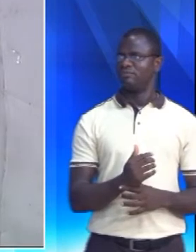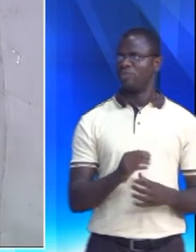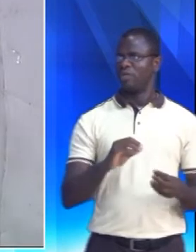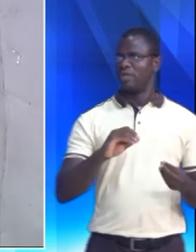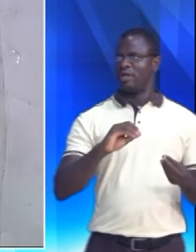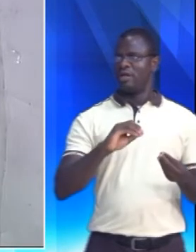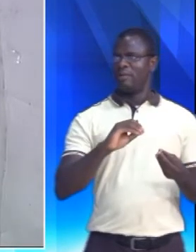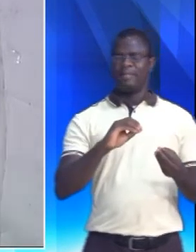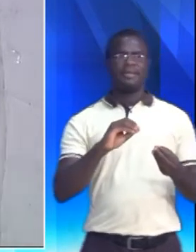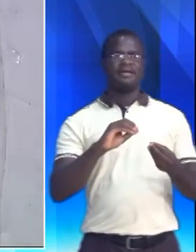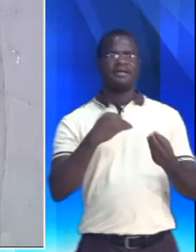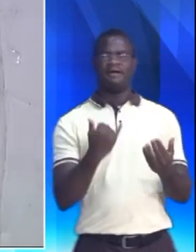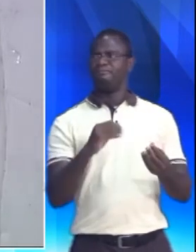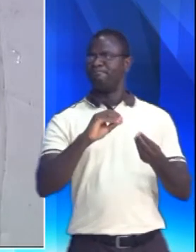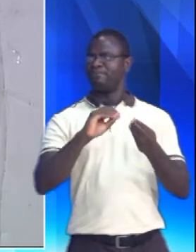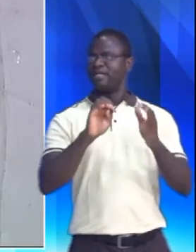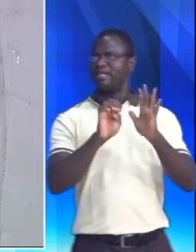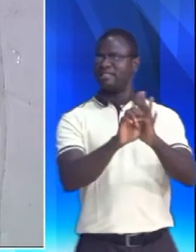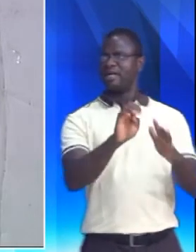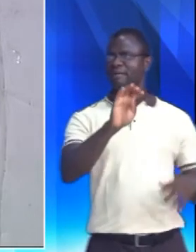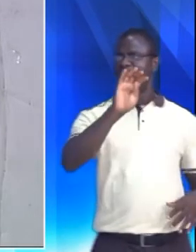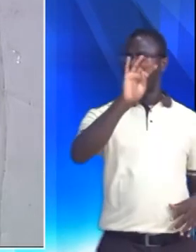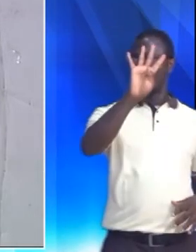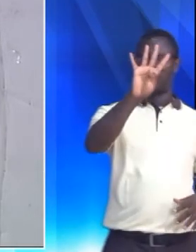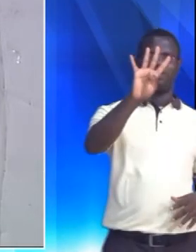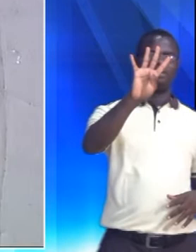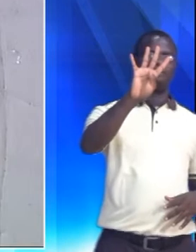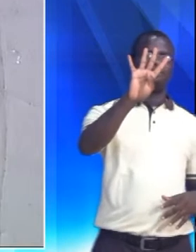Now, if we move to example number